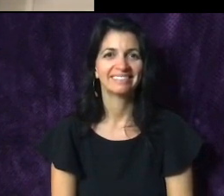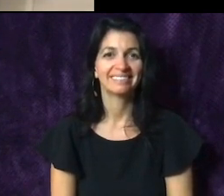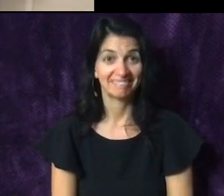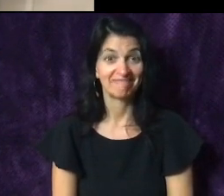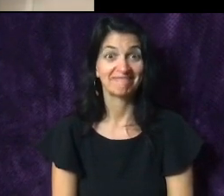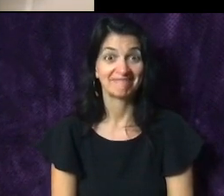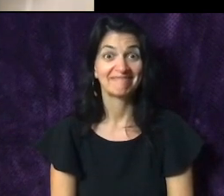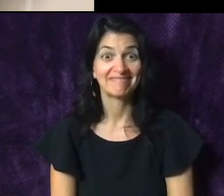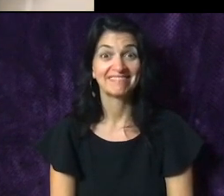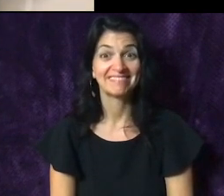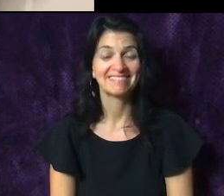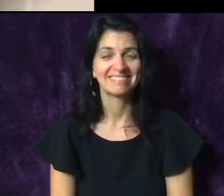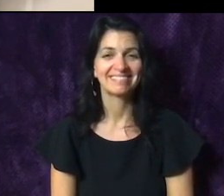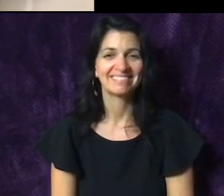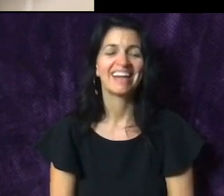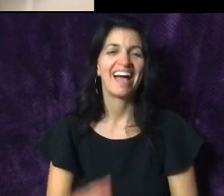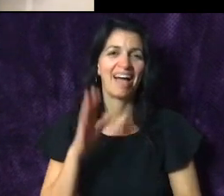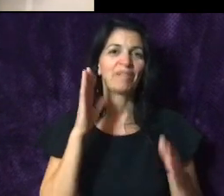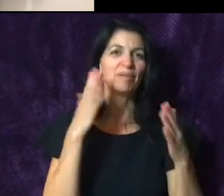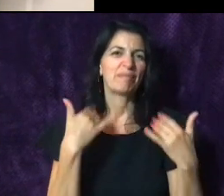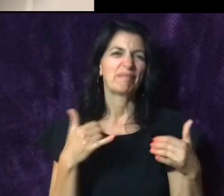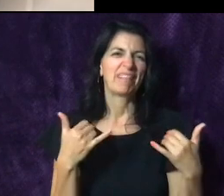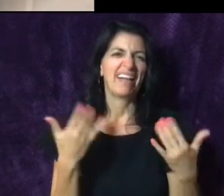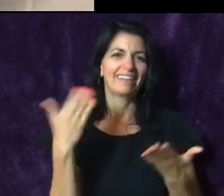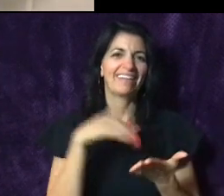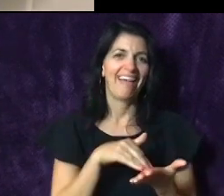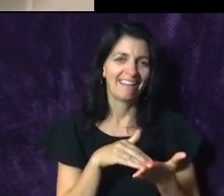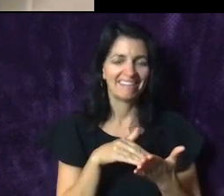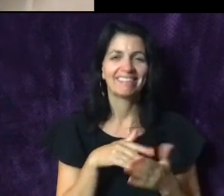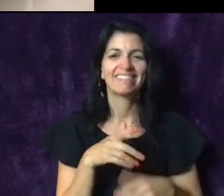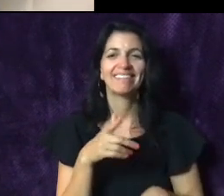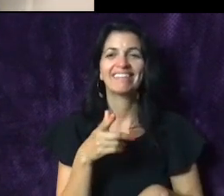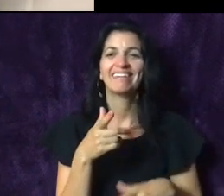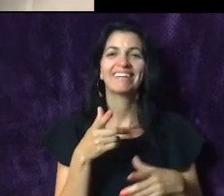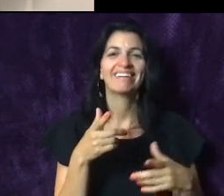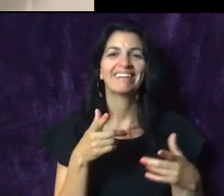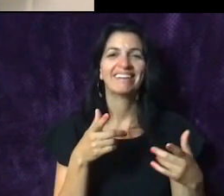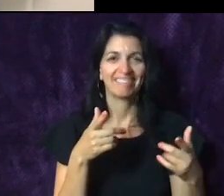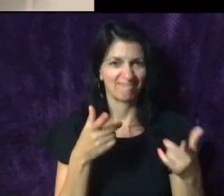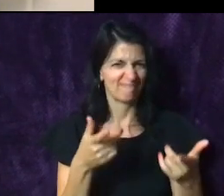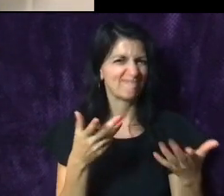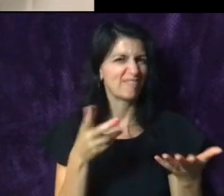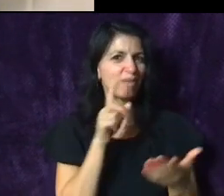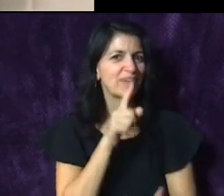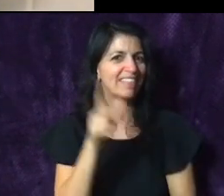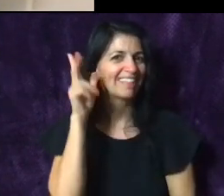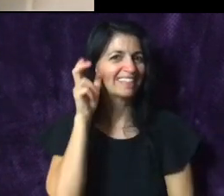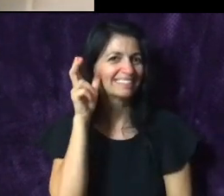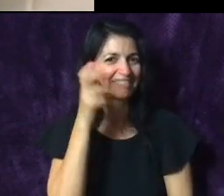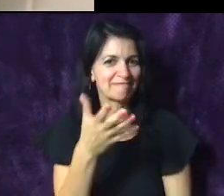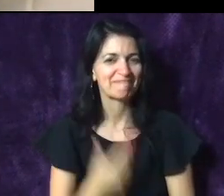There it is. I'm going to play it again without pointing along so we can really listen to the music. Here it goes.